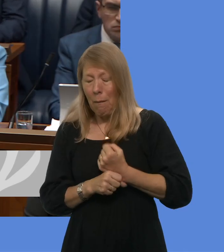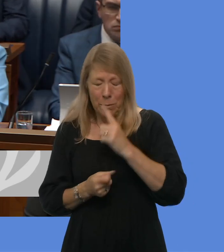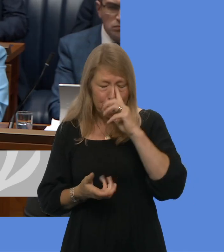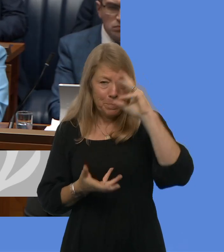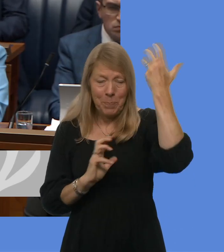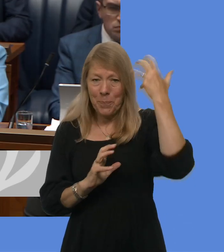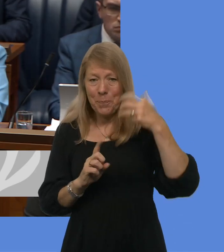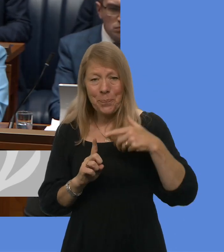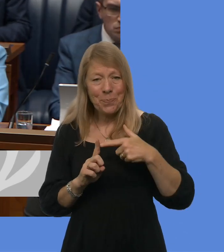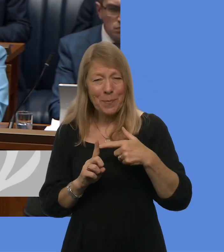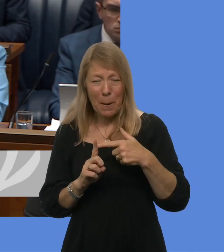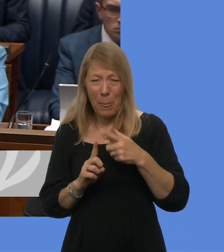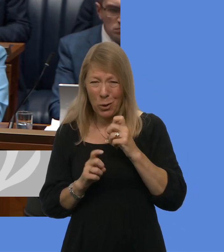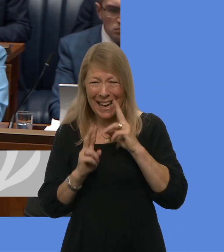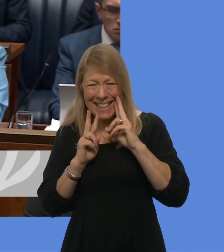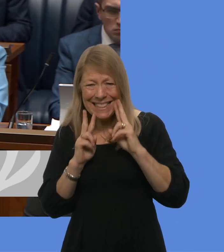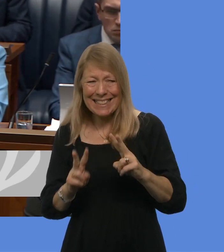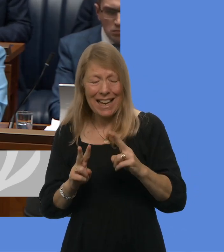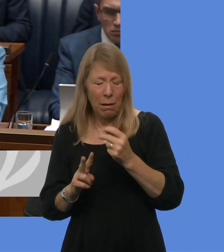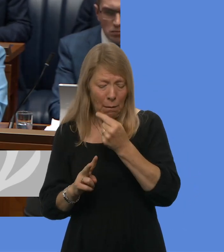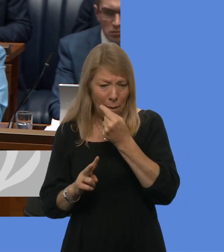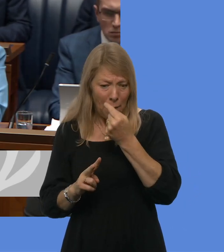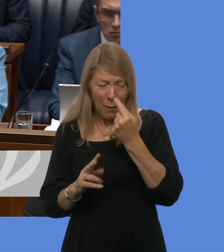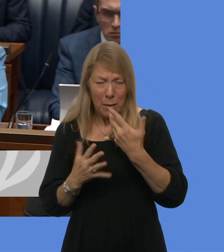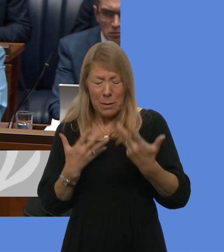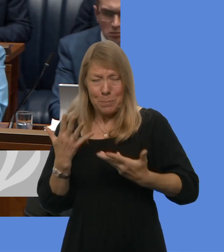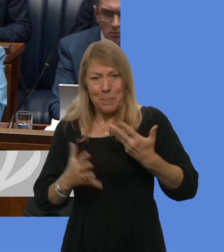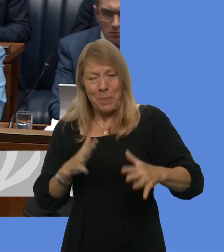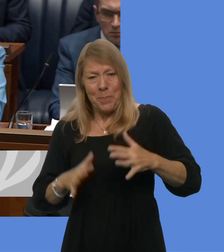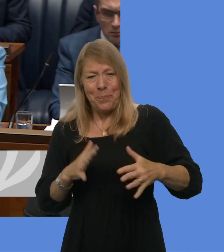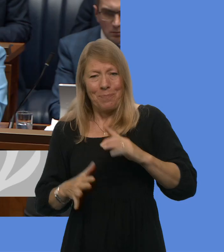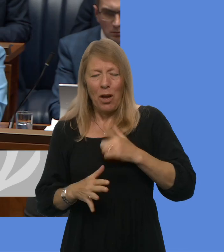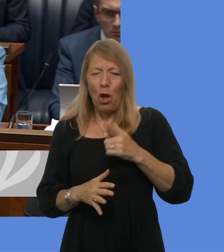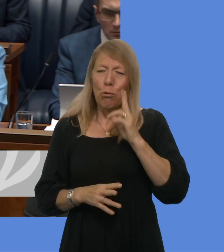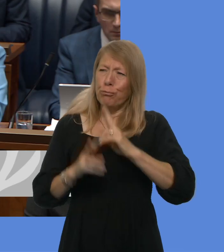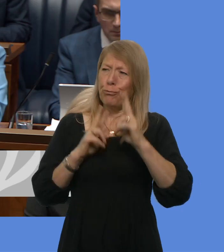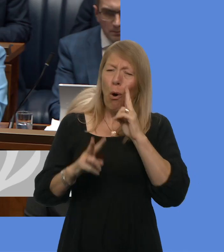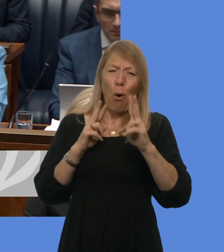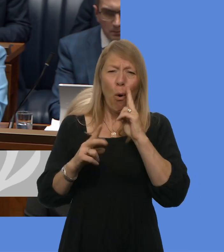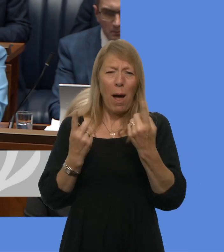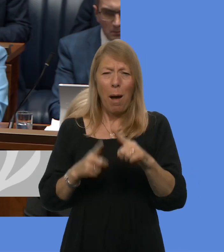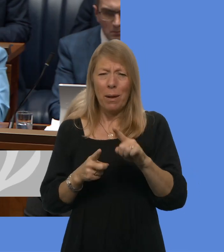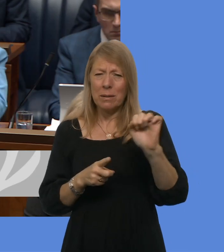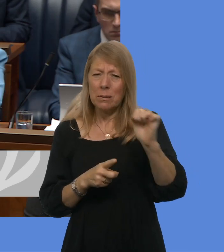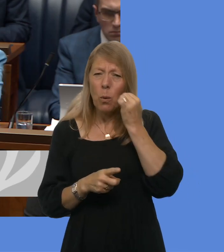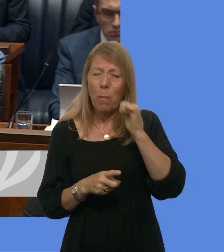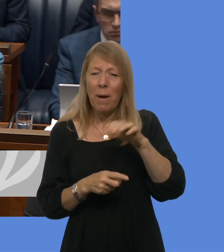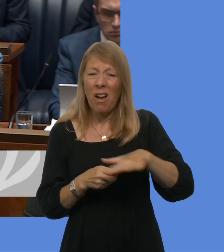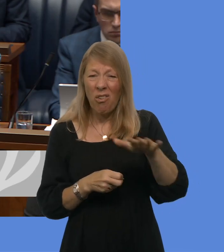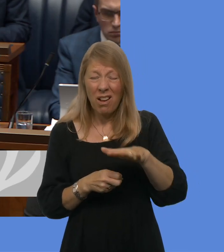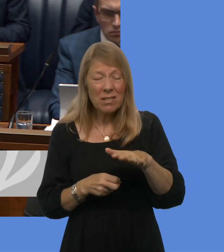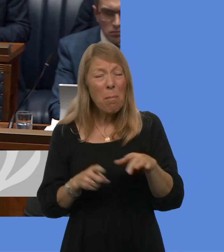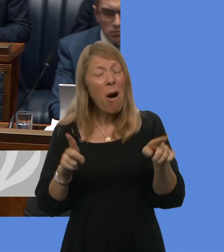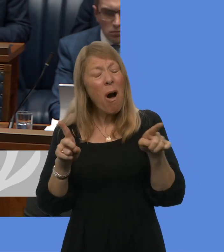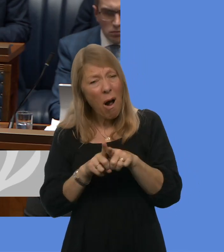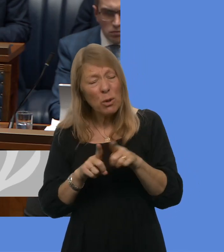trauma as a result of what has happened in our streets. But alarmingly, we're also dealing with some children who engaged in the rioting and attacked